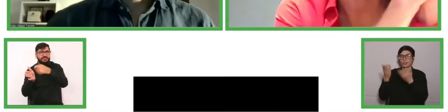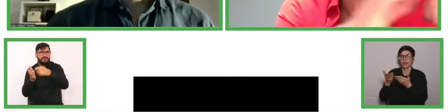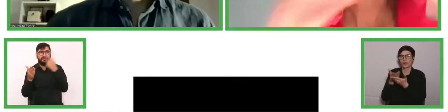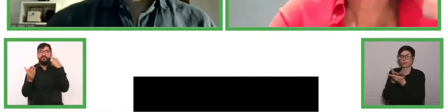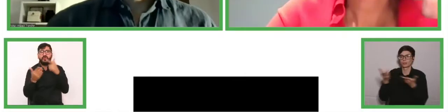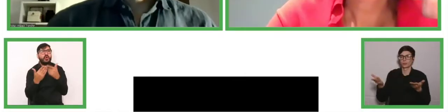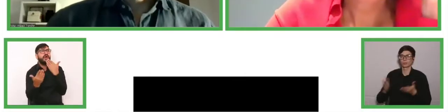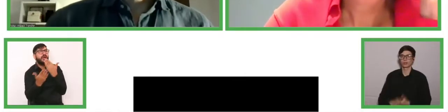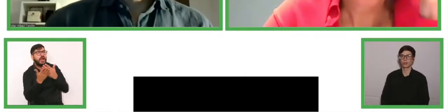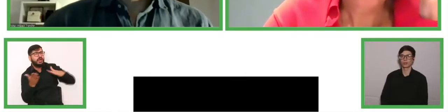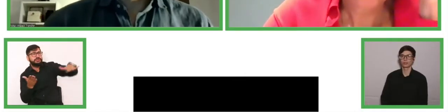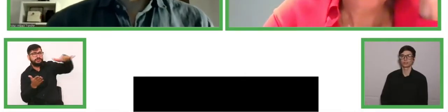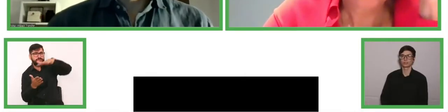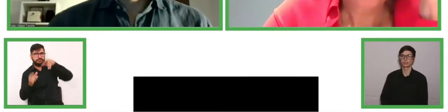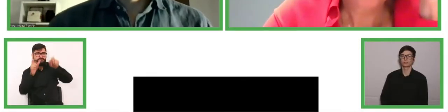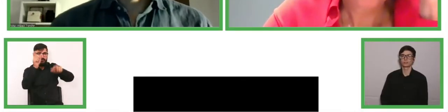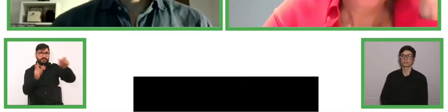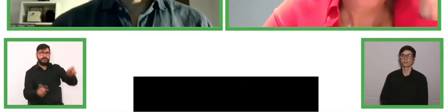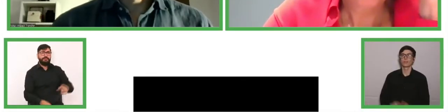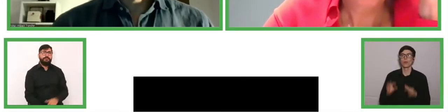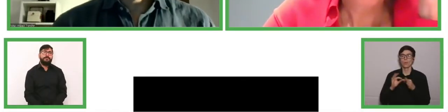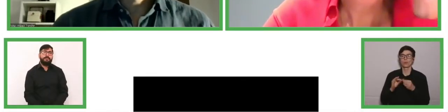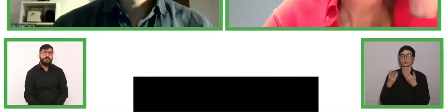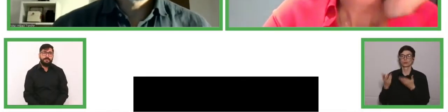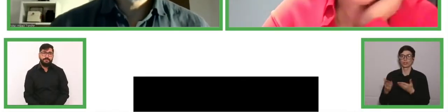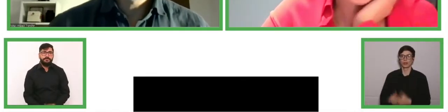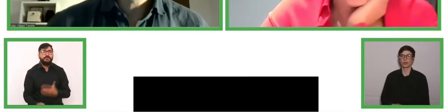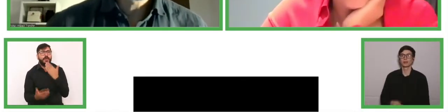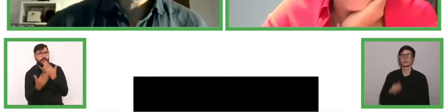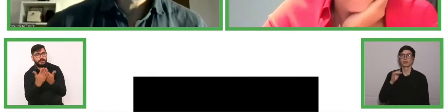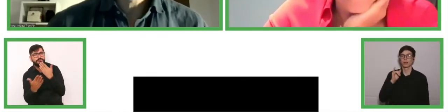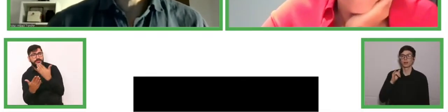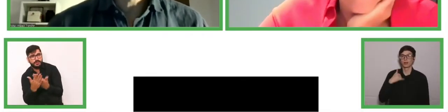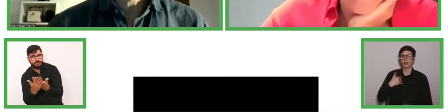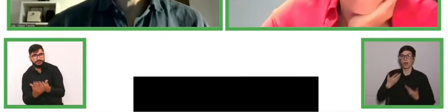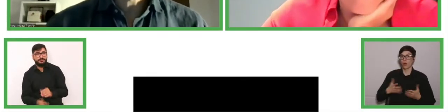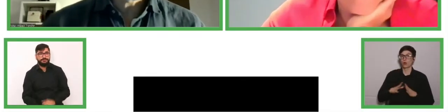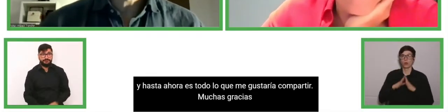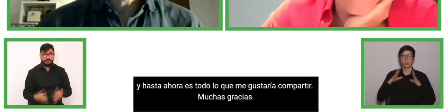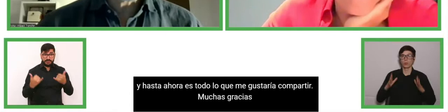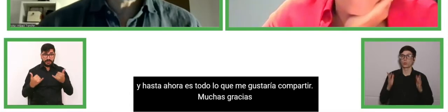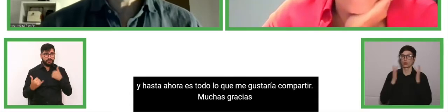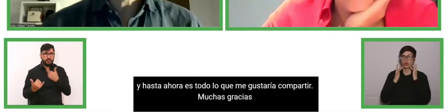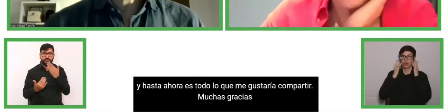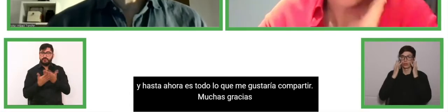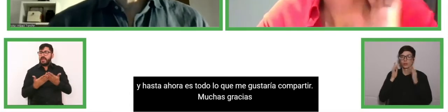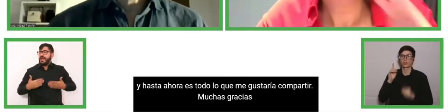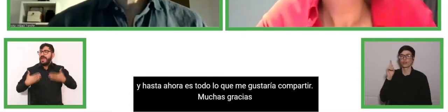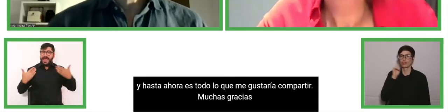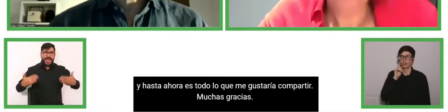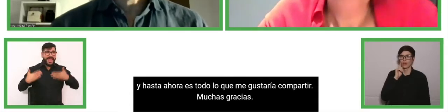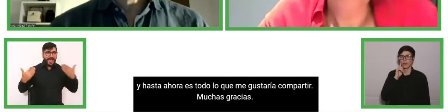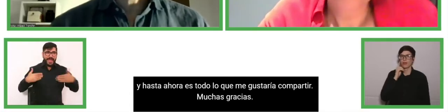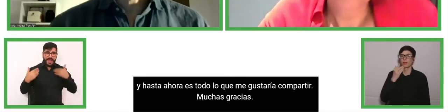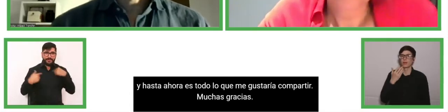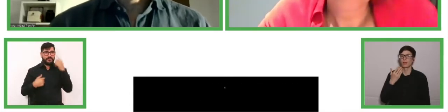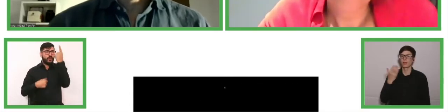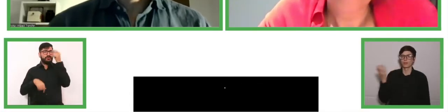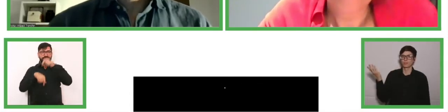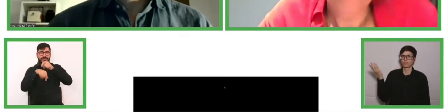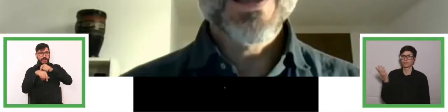Thank you very much, Nevgul, and we're delighted to be able to count on the support of partners like Sabanci Foundation to